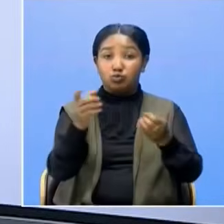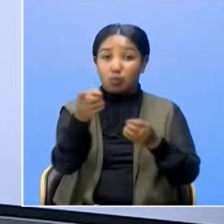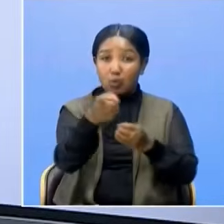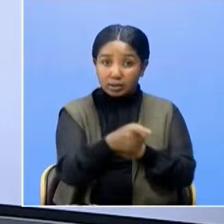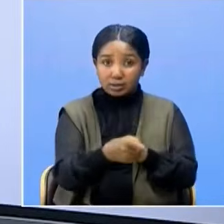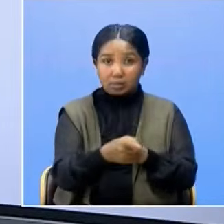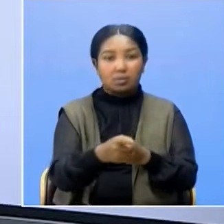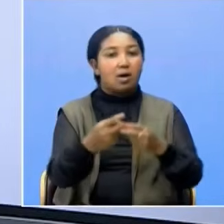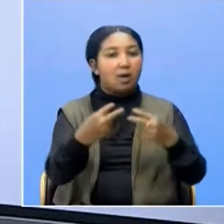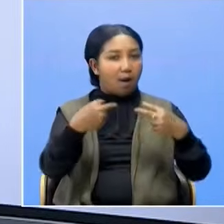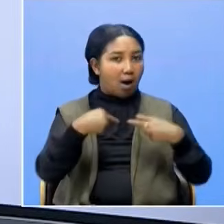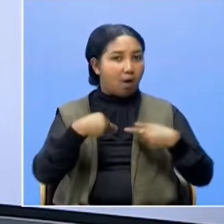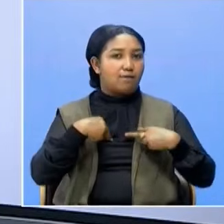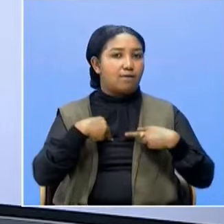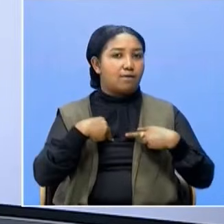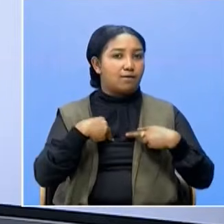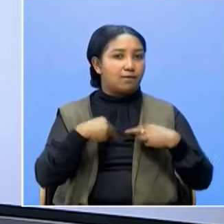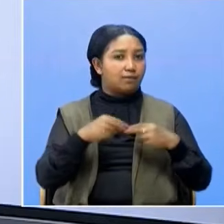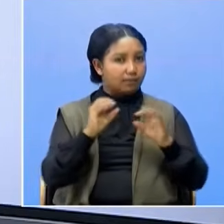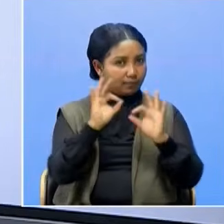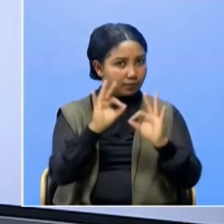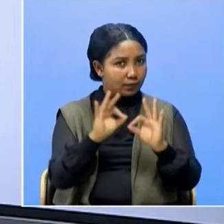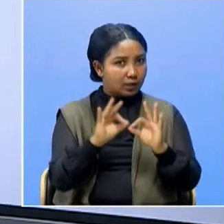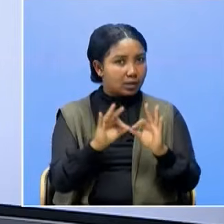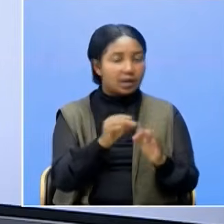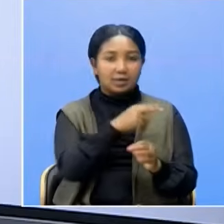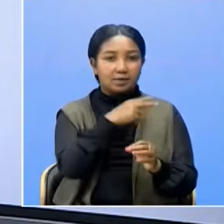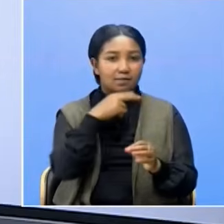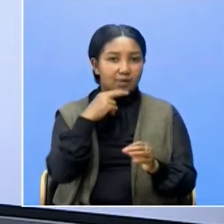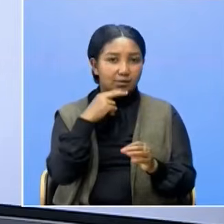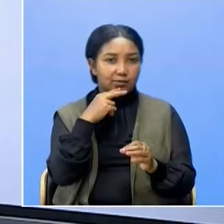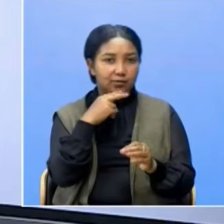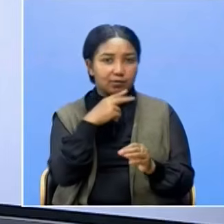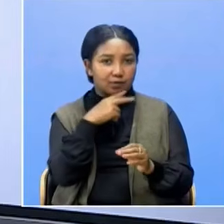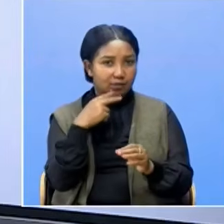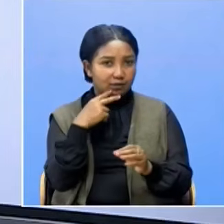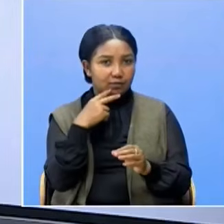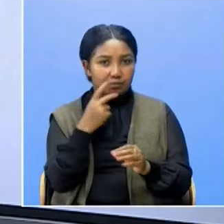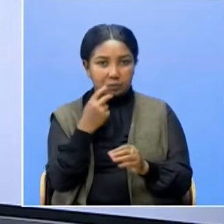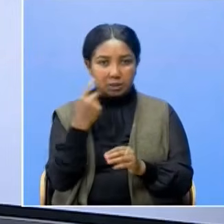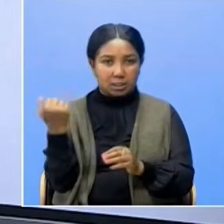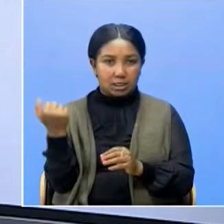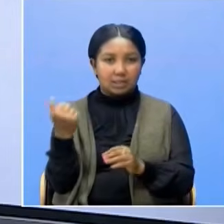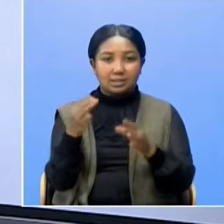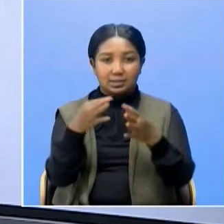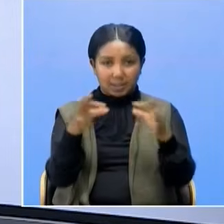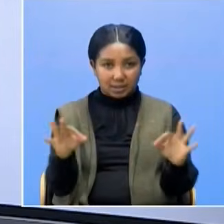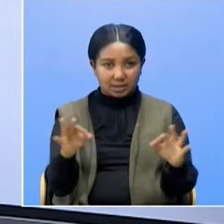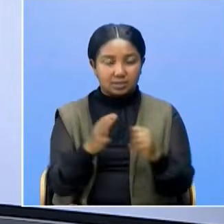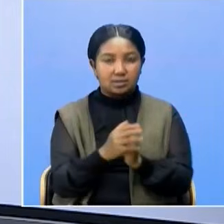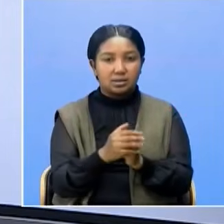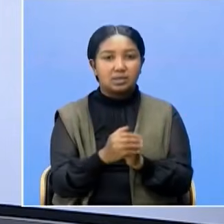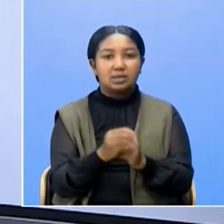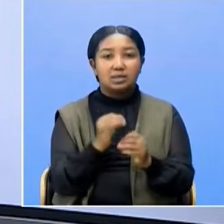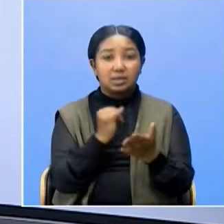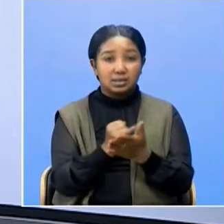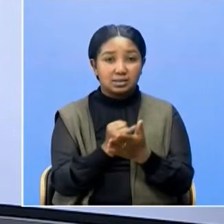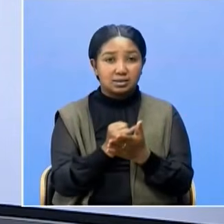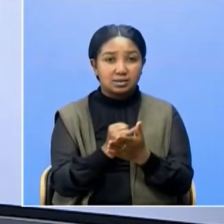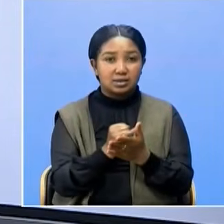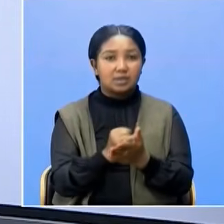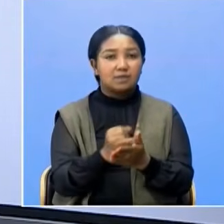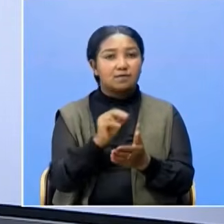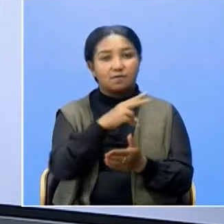what? Have. Excellent. And our verb form, as you have seen here in the sentences, it is what?